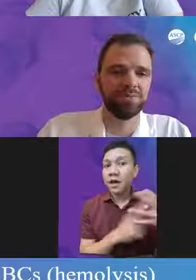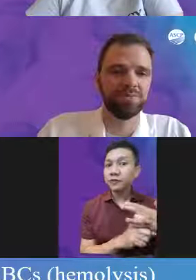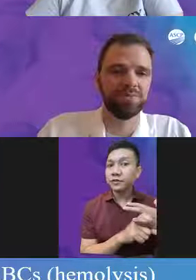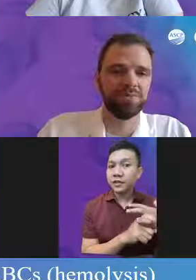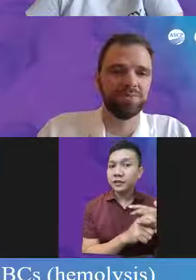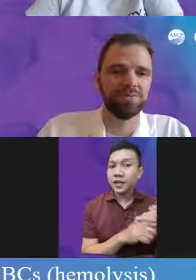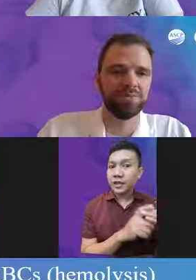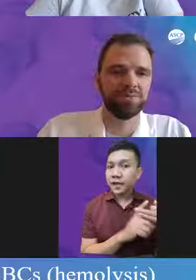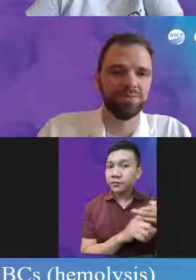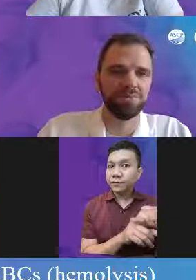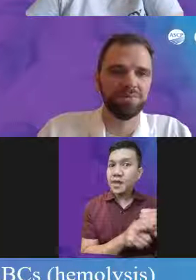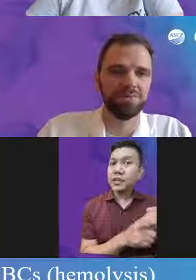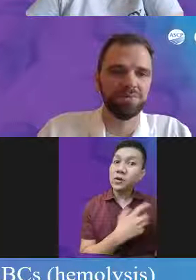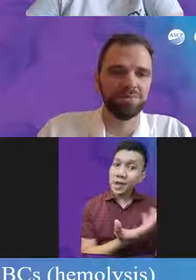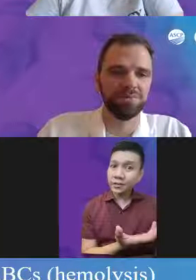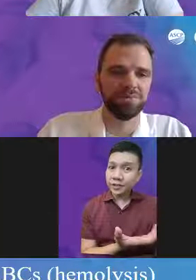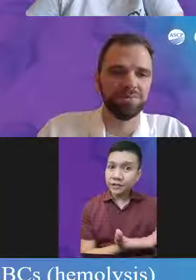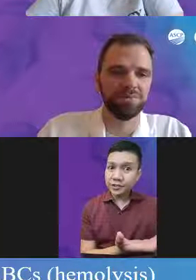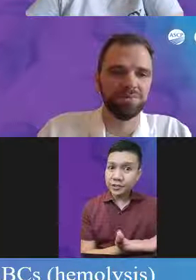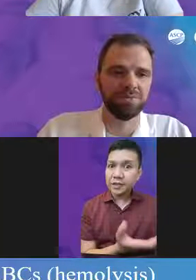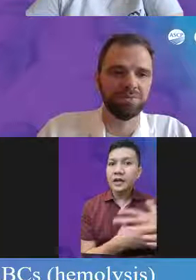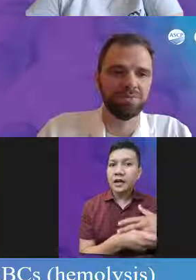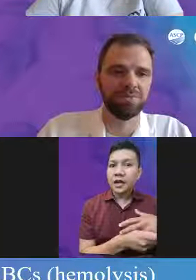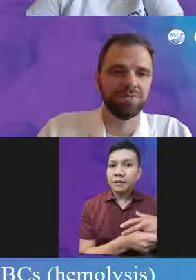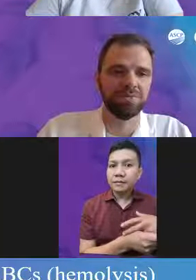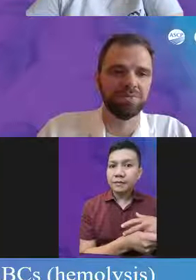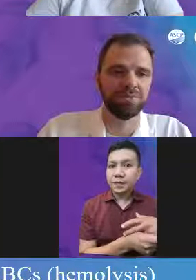Now I have to find a coagulation study.